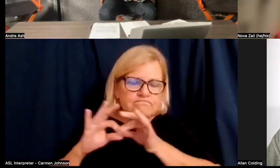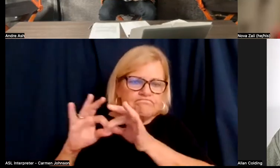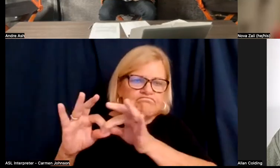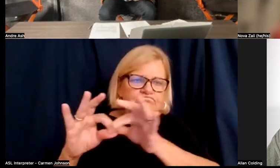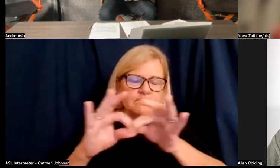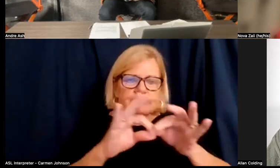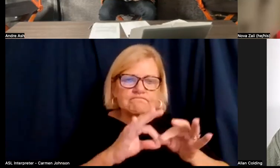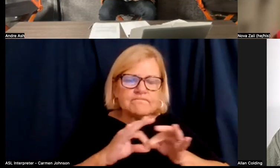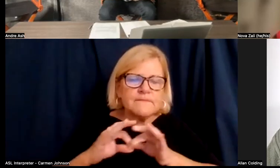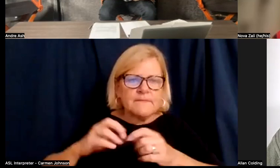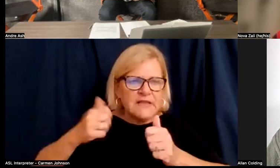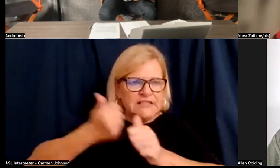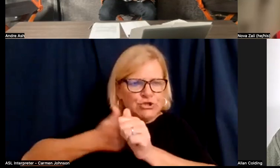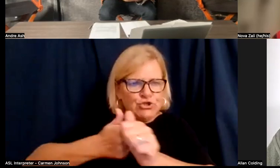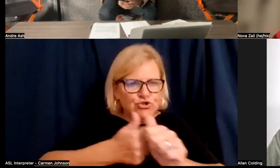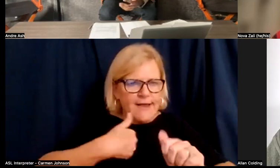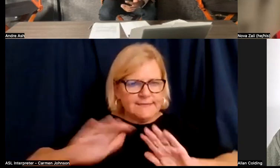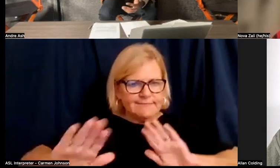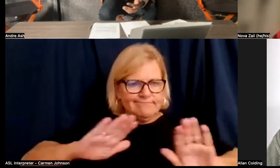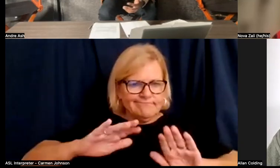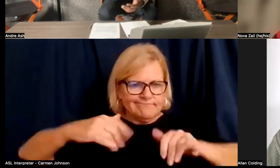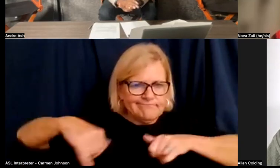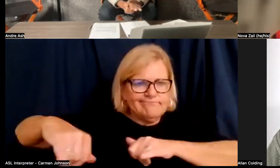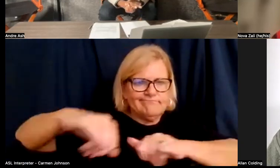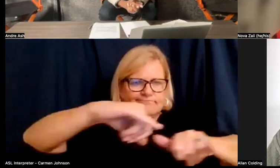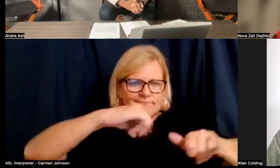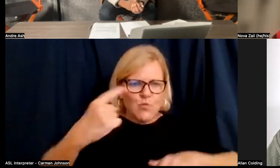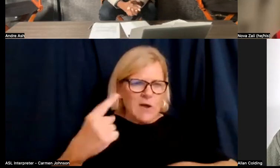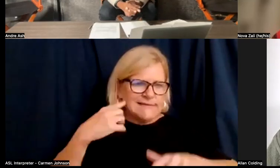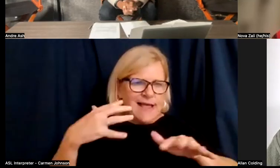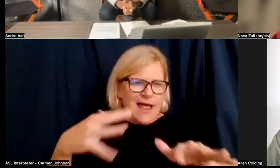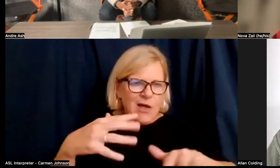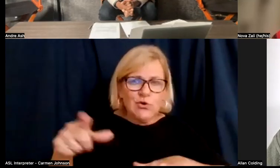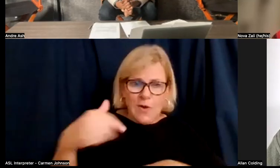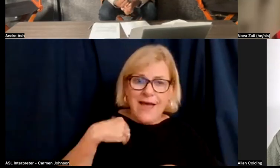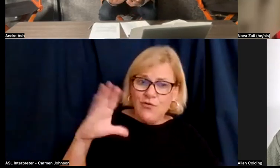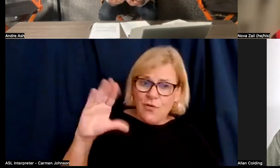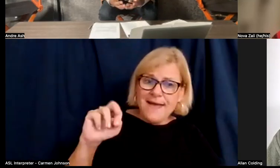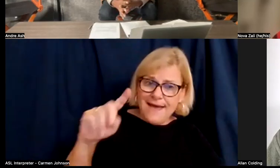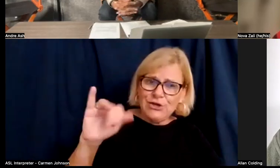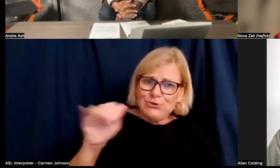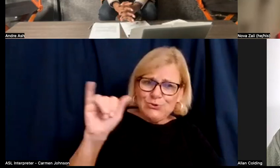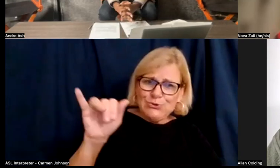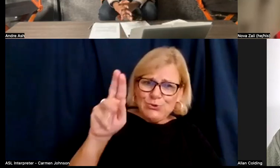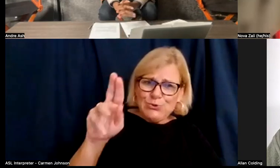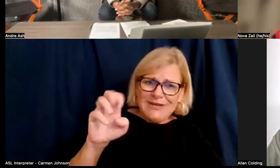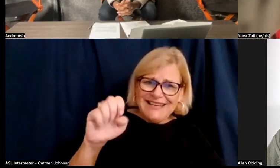together where everyone has to be of one sound. And certainly, you have your band with Juju Exchange.